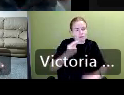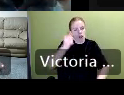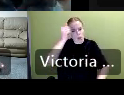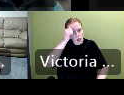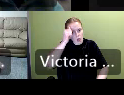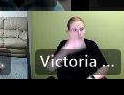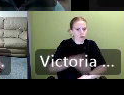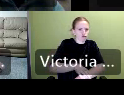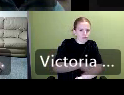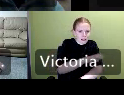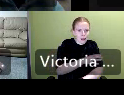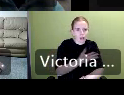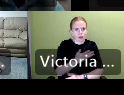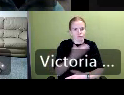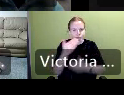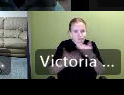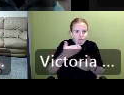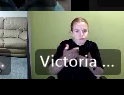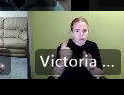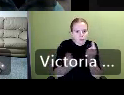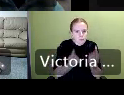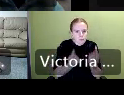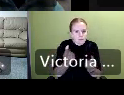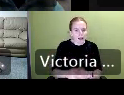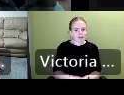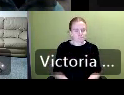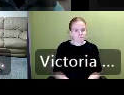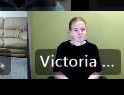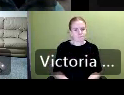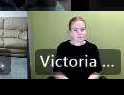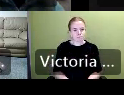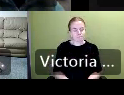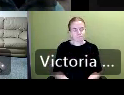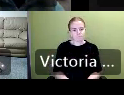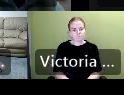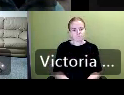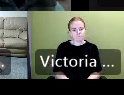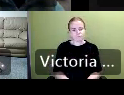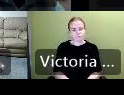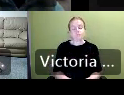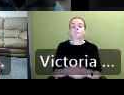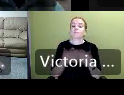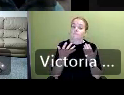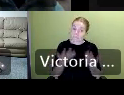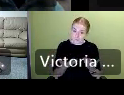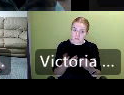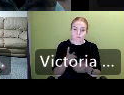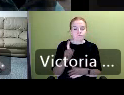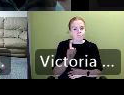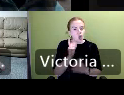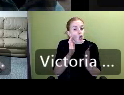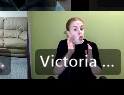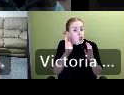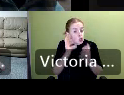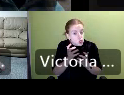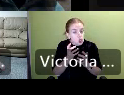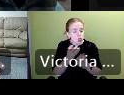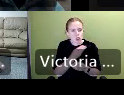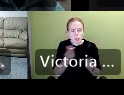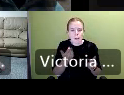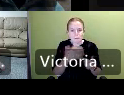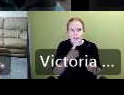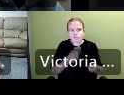terms of going further with prevention. Some of the concerns people have is around